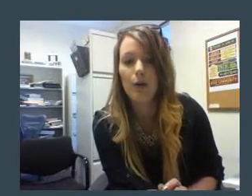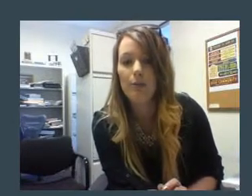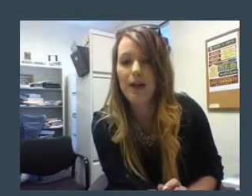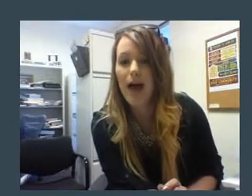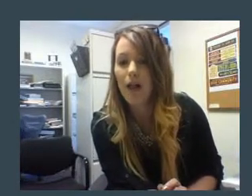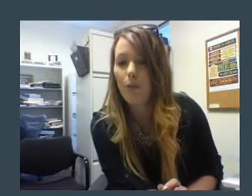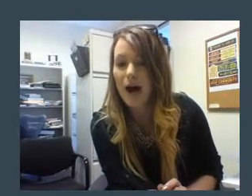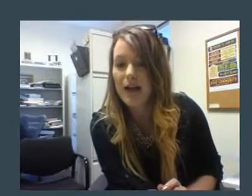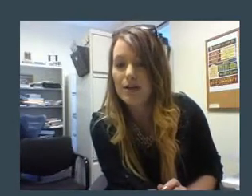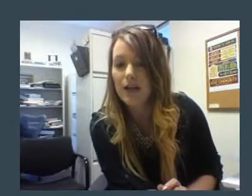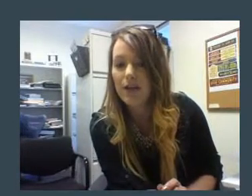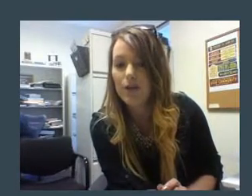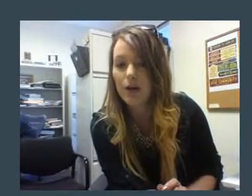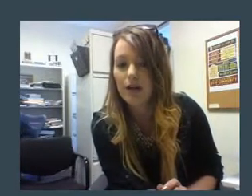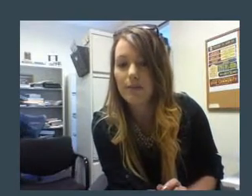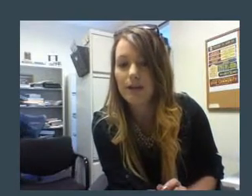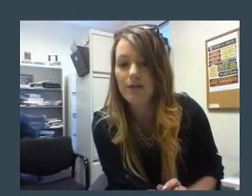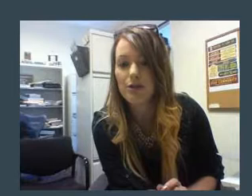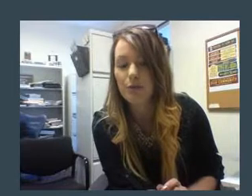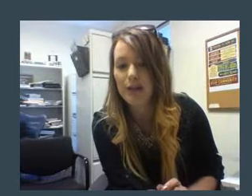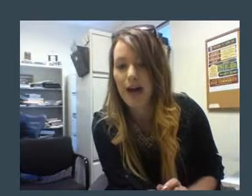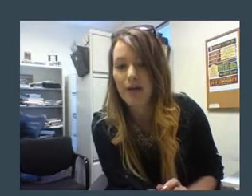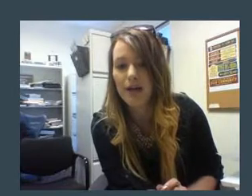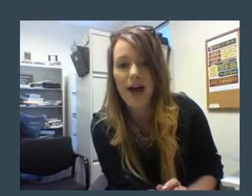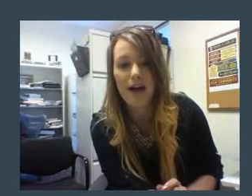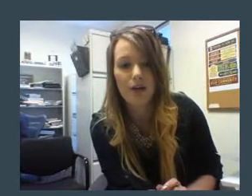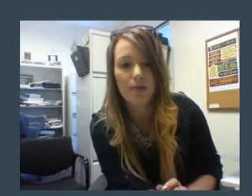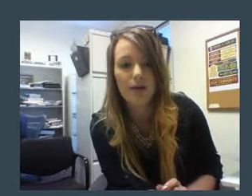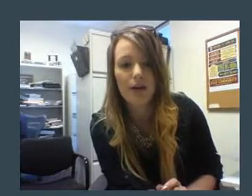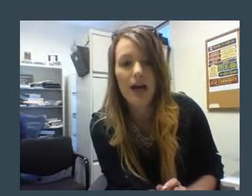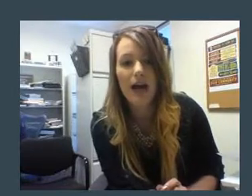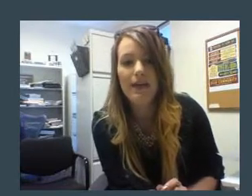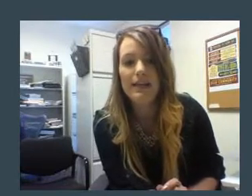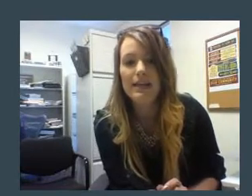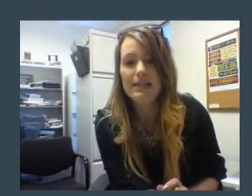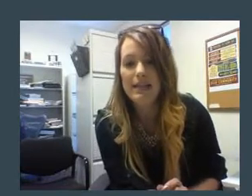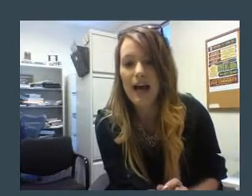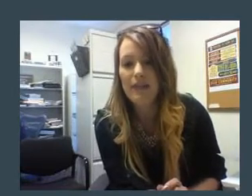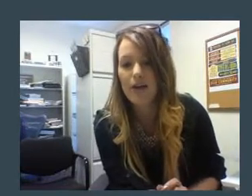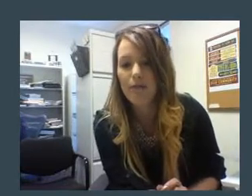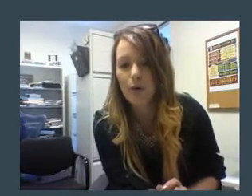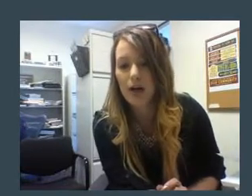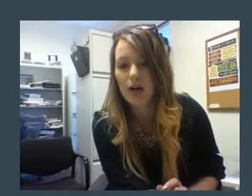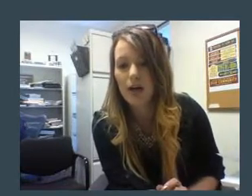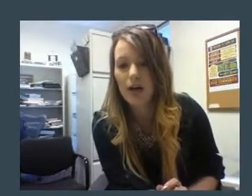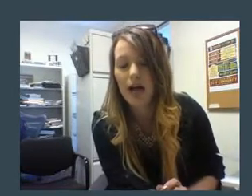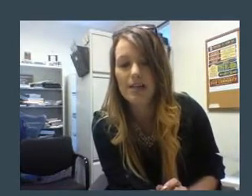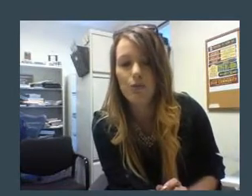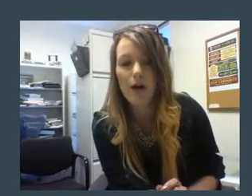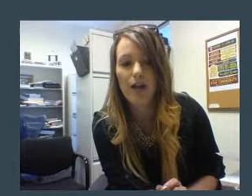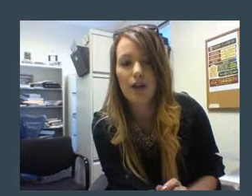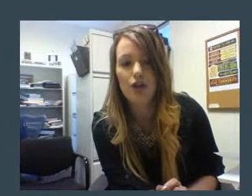Another one would be ly to the end of the word. can make a difference between a noun and an adverb. And then ed at the end of a word,